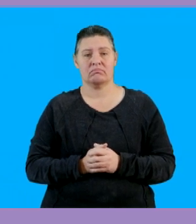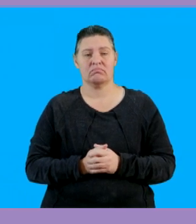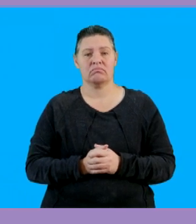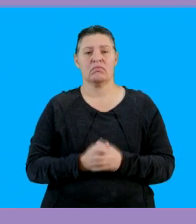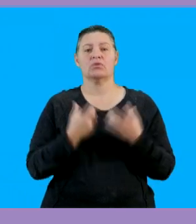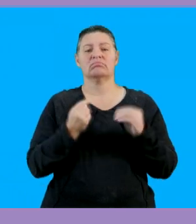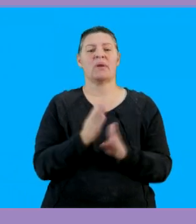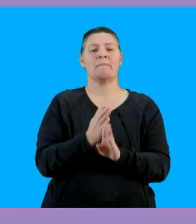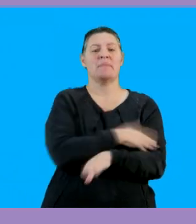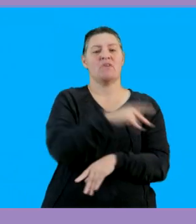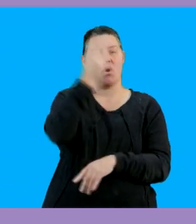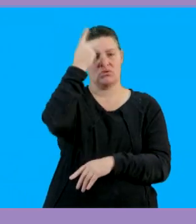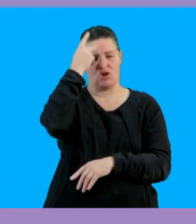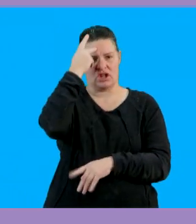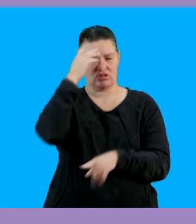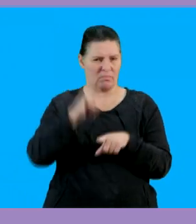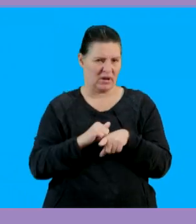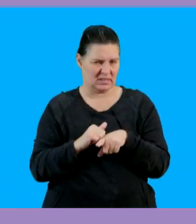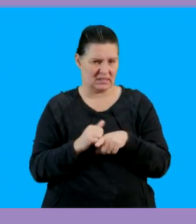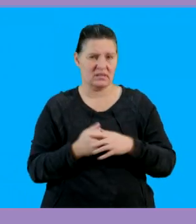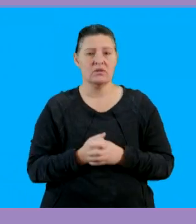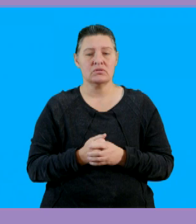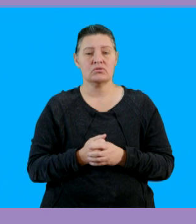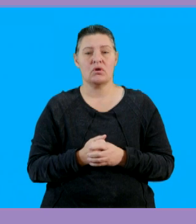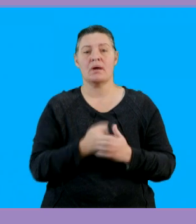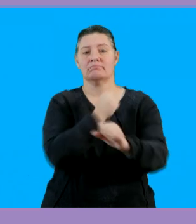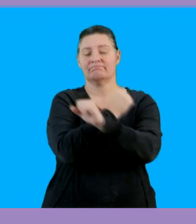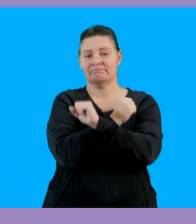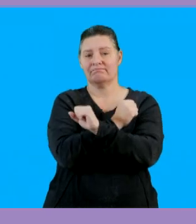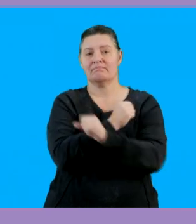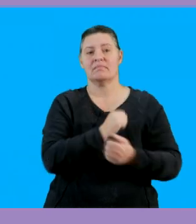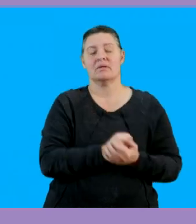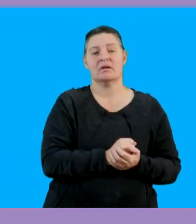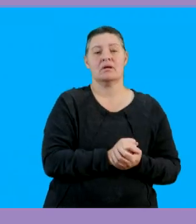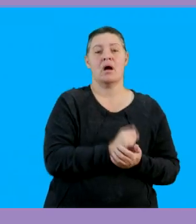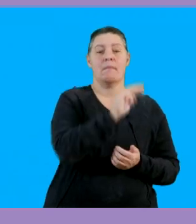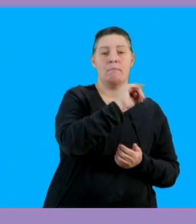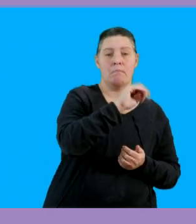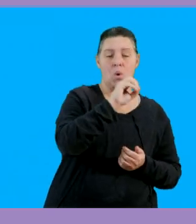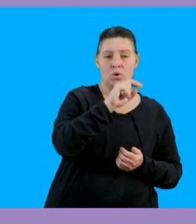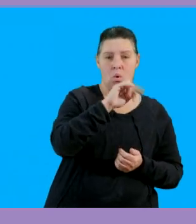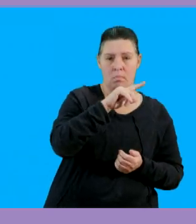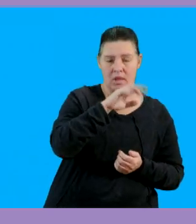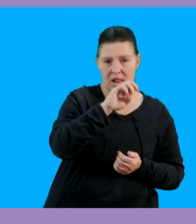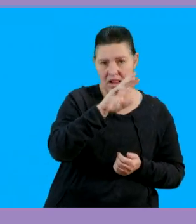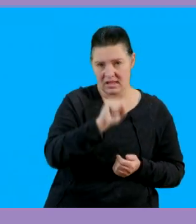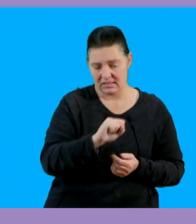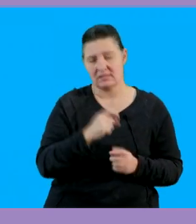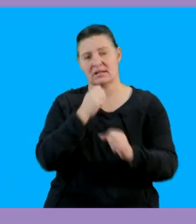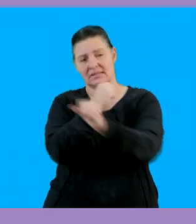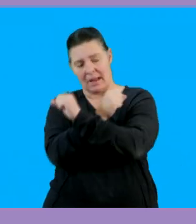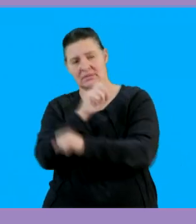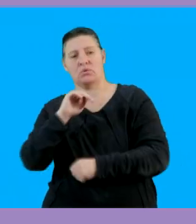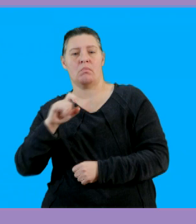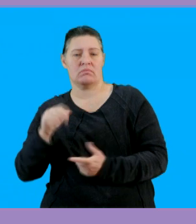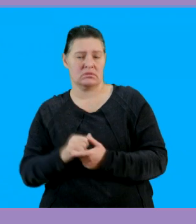Let's do some pre-knowledge practice. We're going to start with multiplying monomials with monomials. So if you